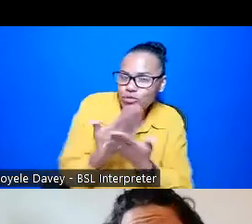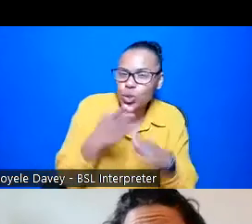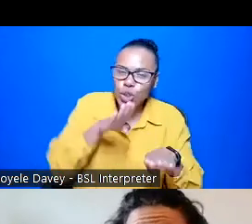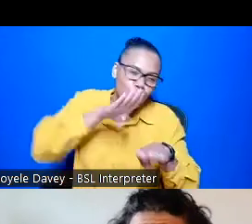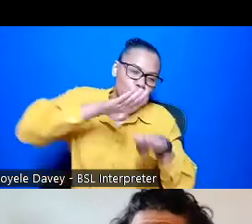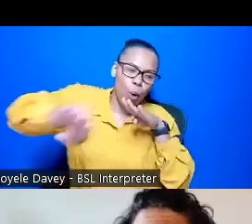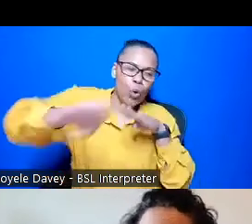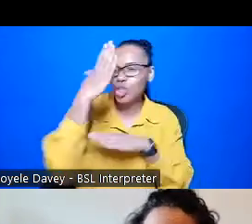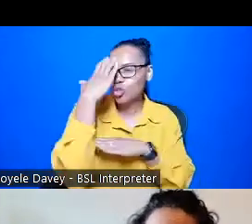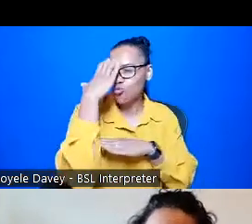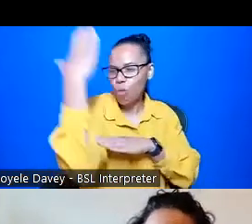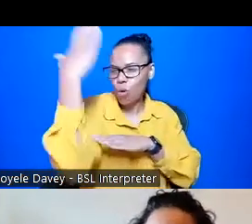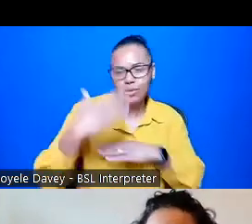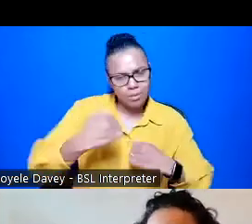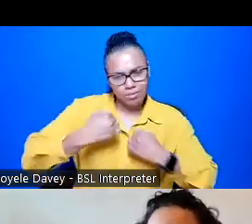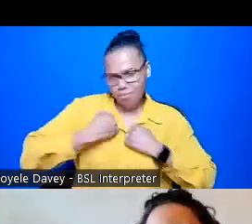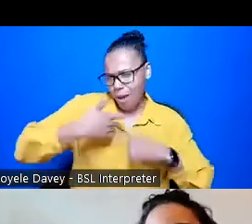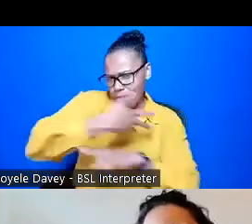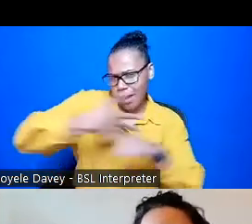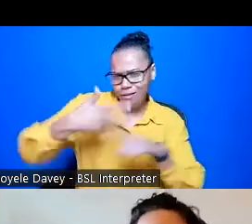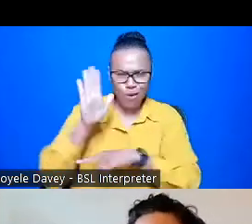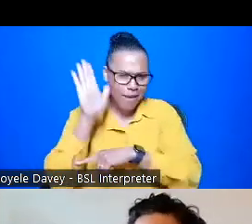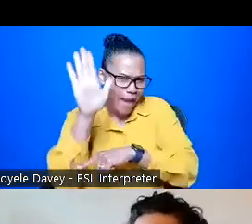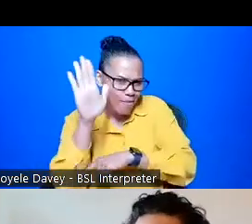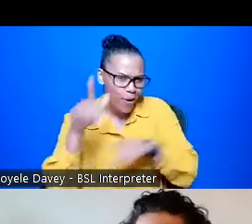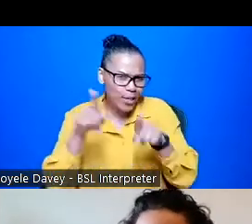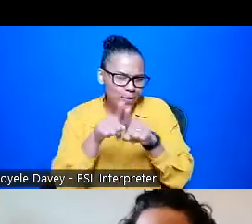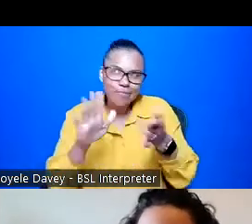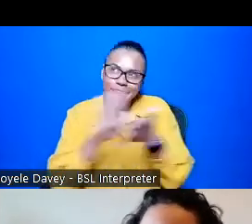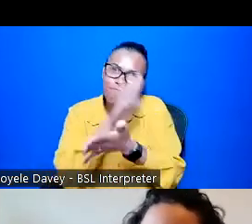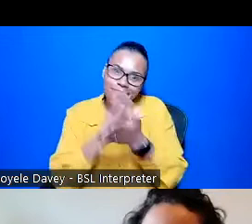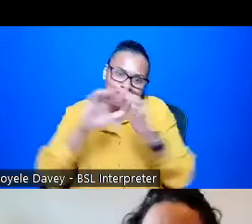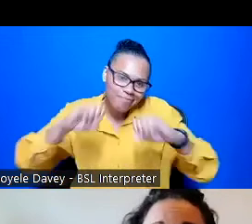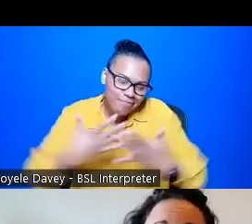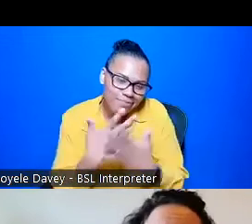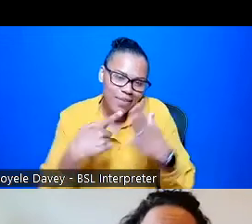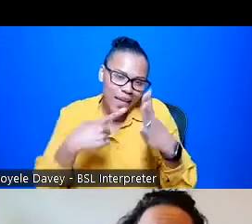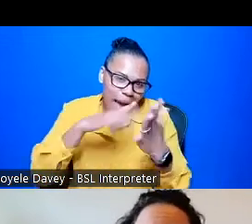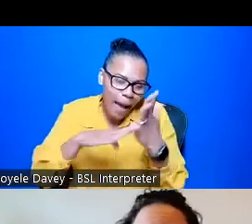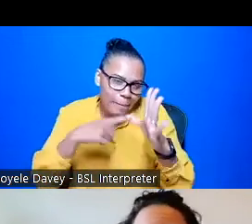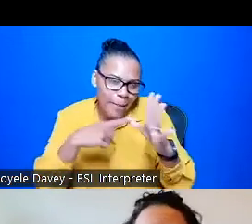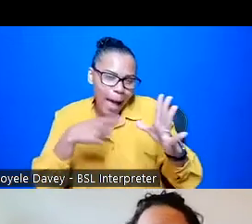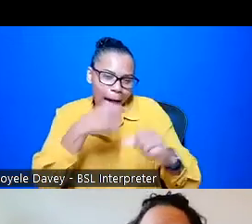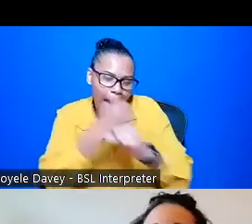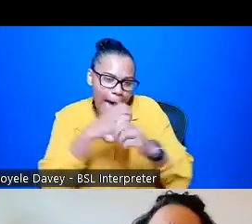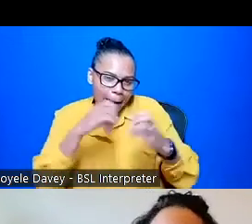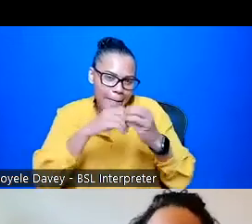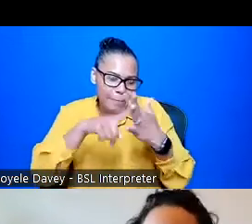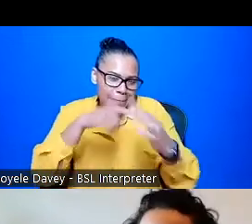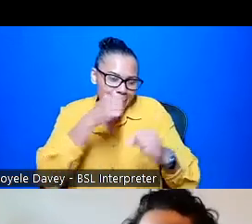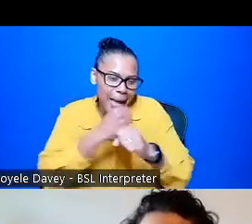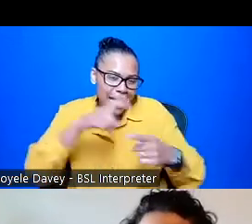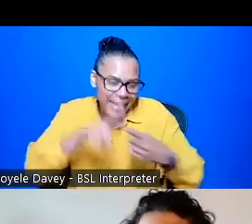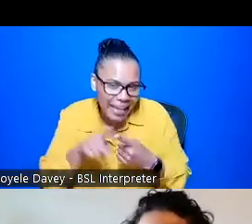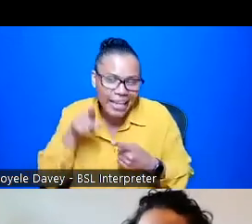netballer myself, it's a real joy to introduce Amma Agbezi, who's an international netball player, former